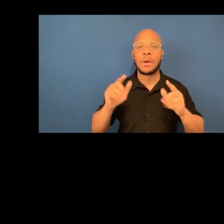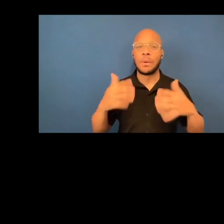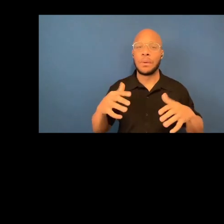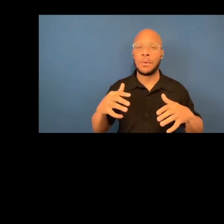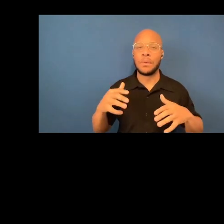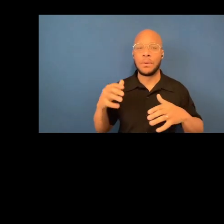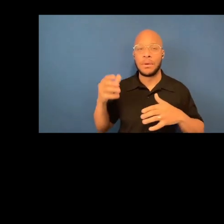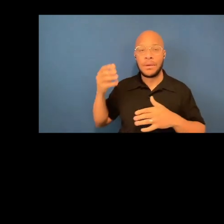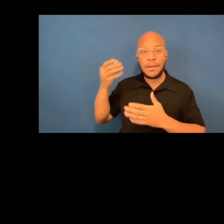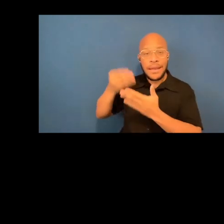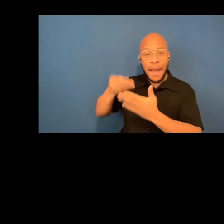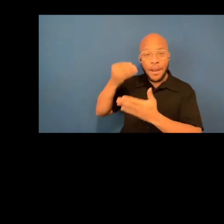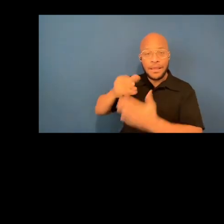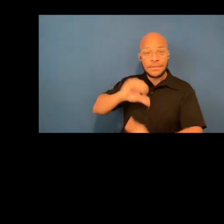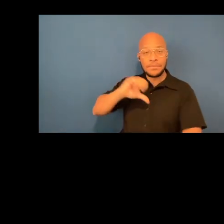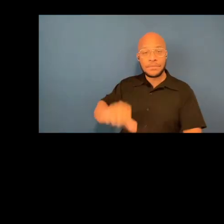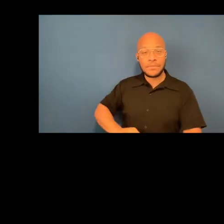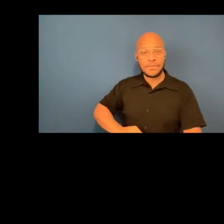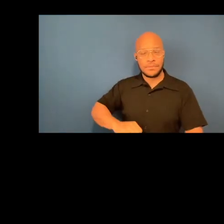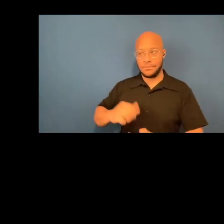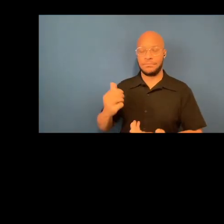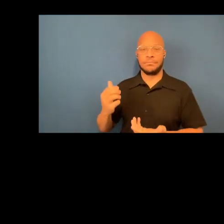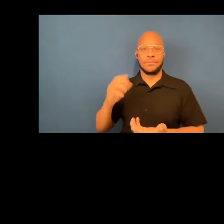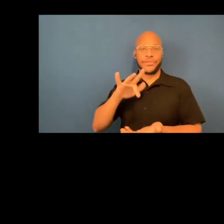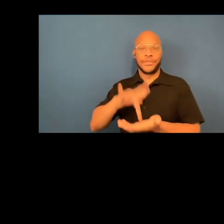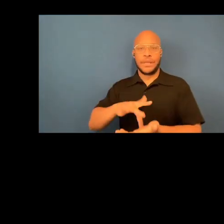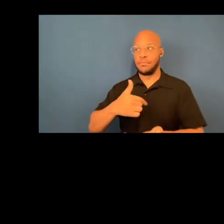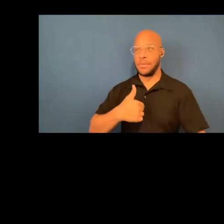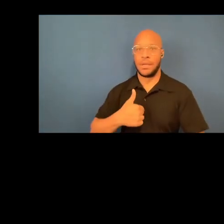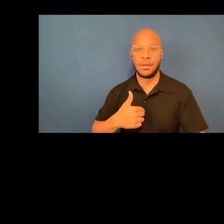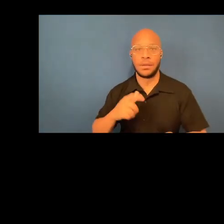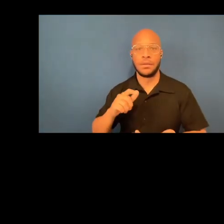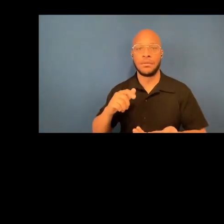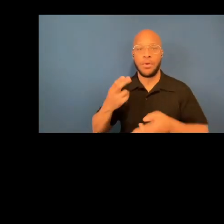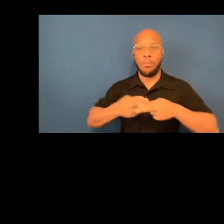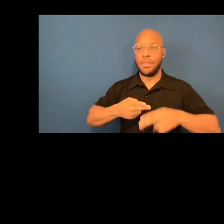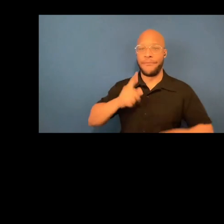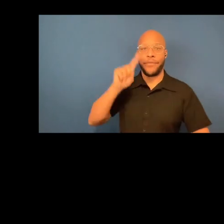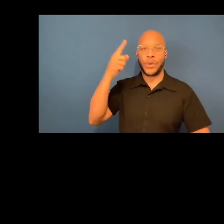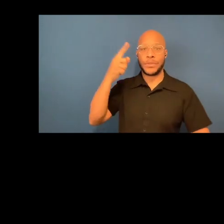only, whatever other superlative they wanted to give,